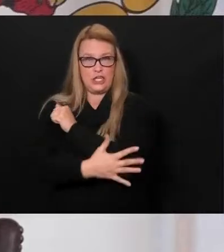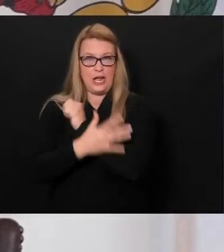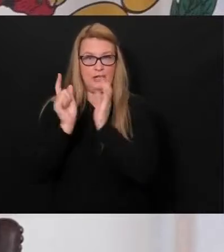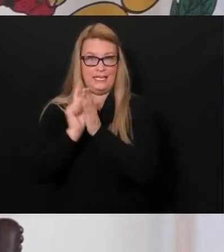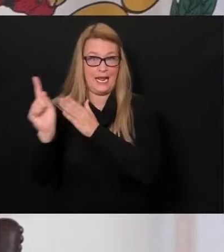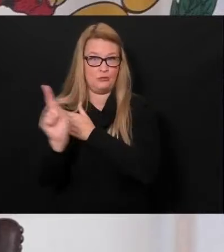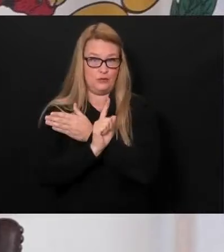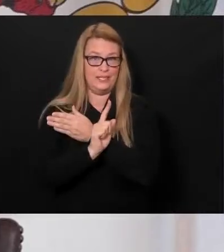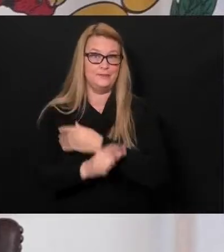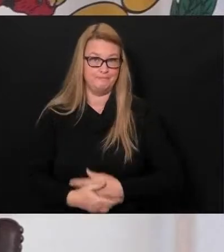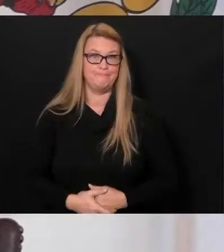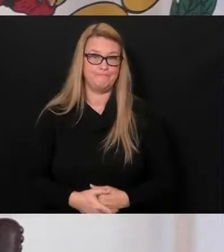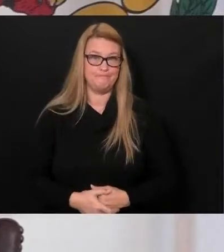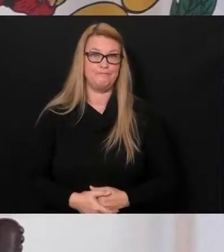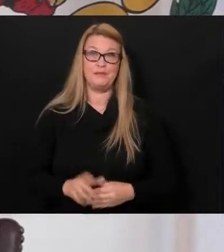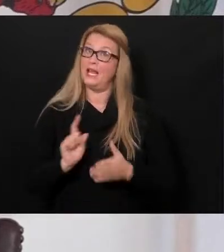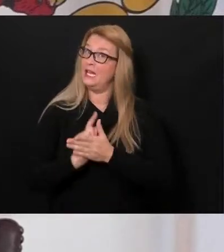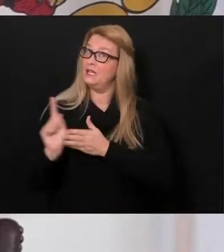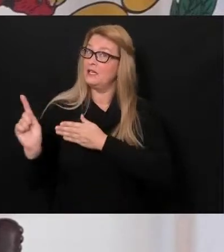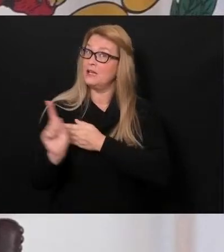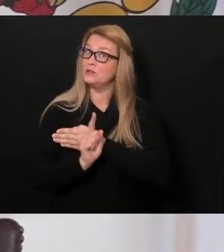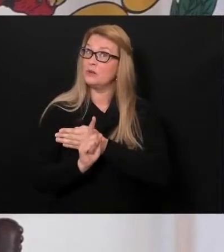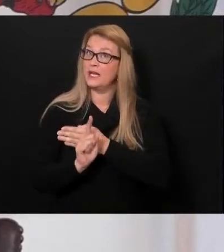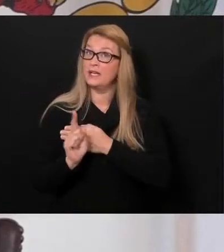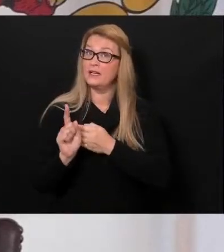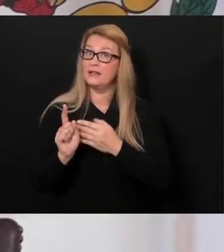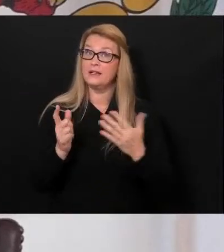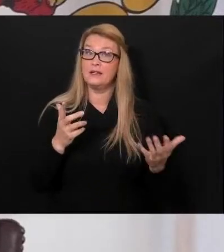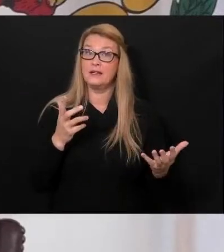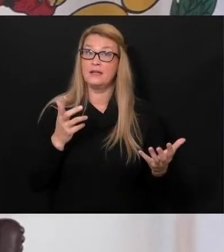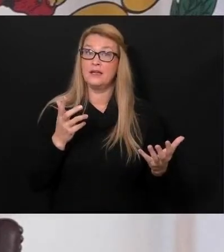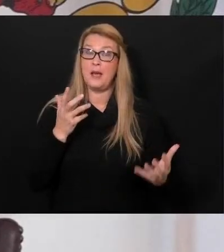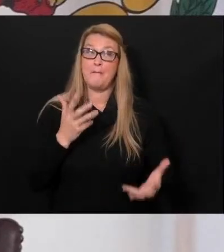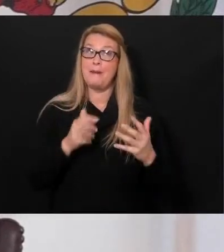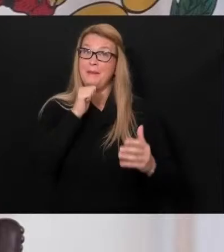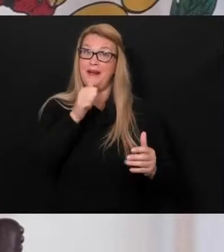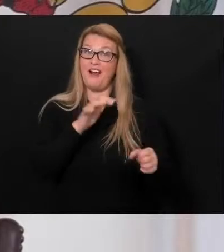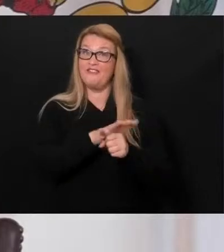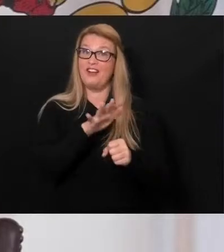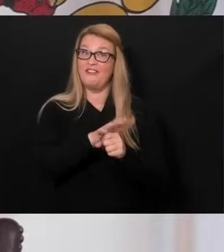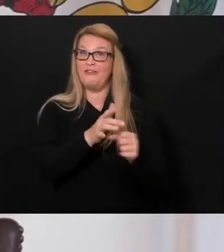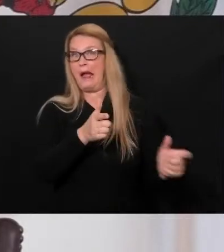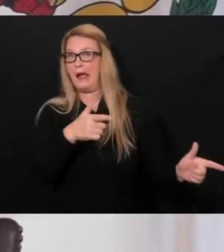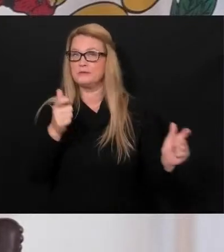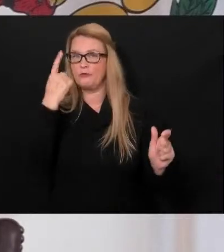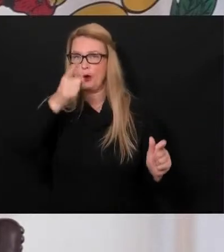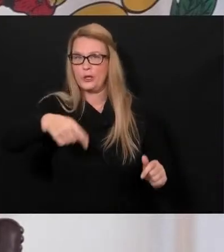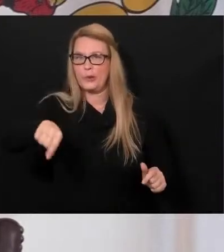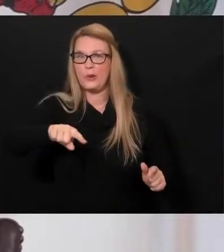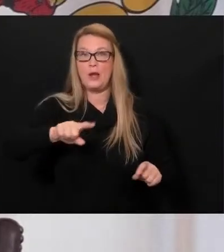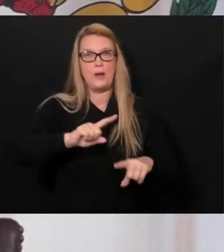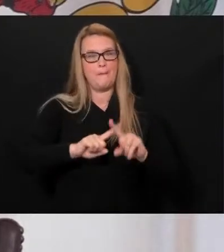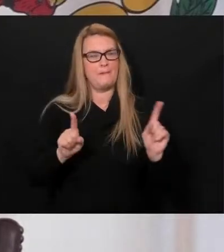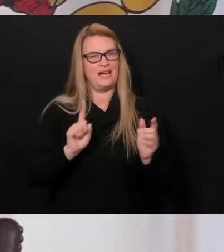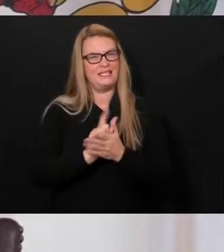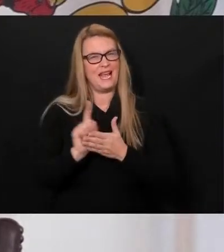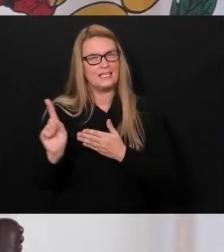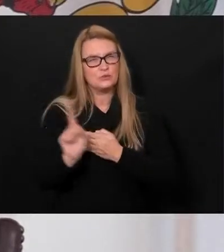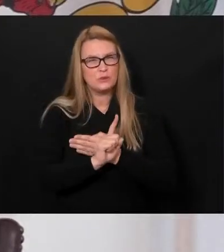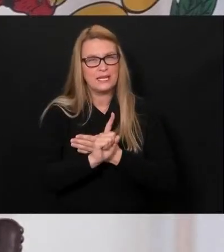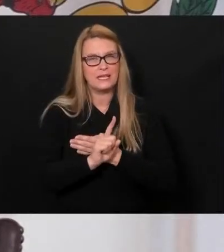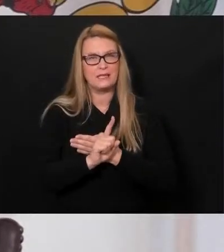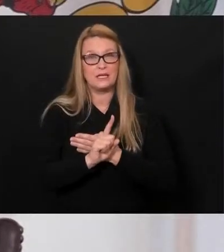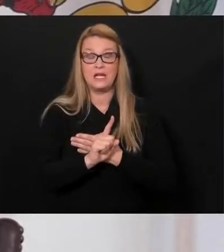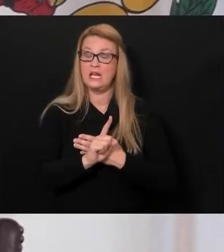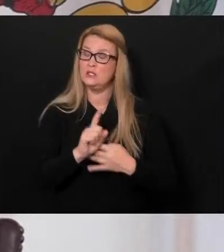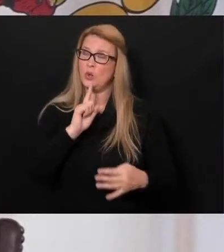week. Now, next week surely is not maybe fast enough for everybody, but next week is one hell